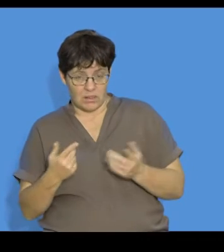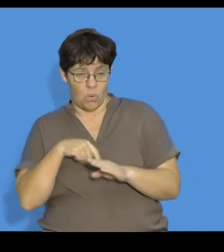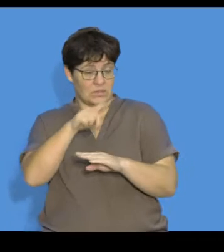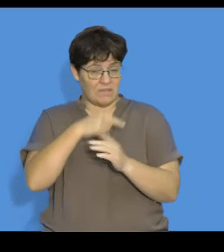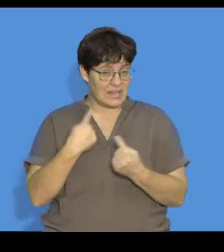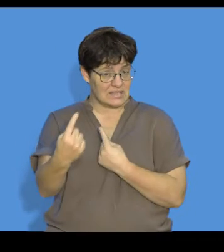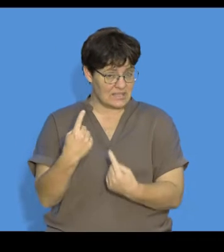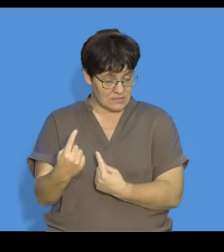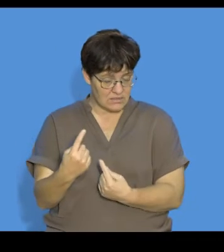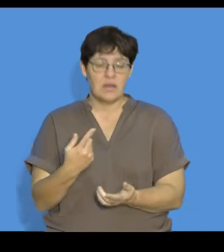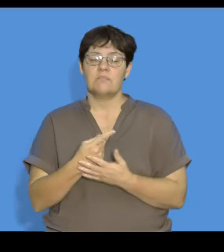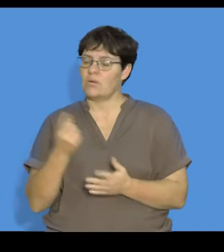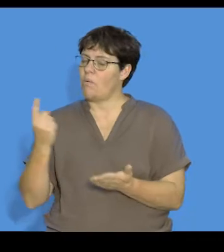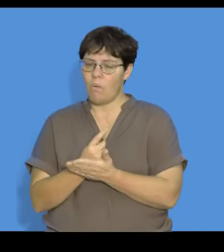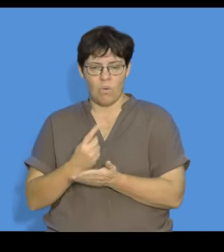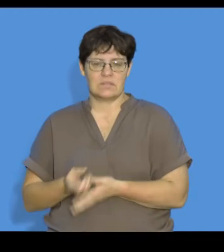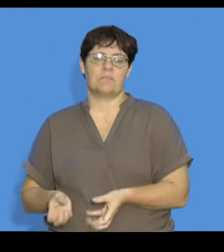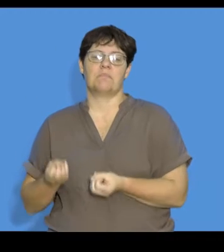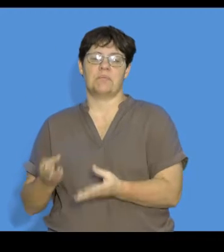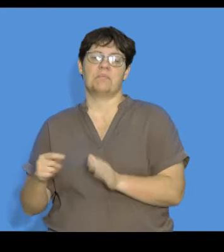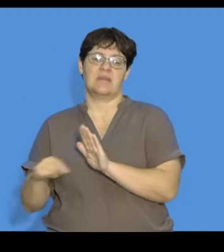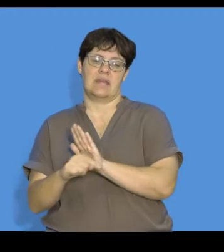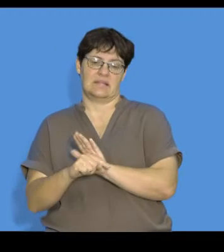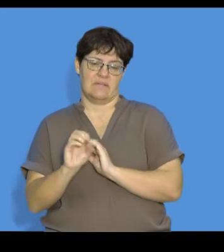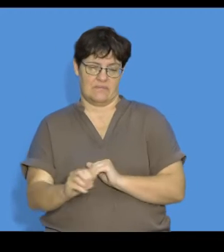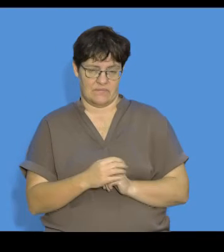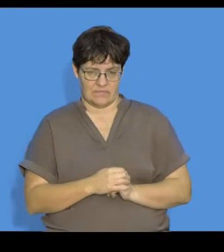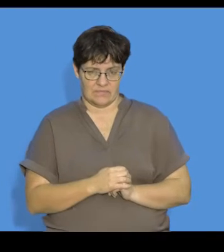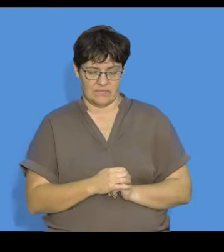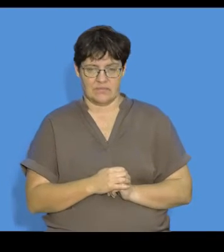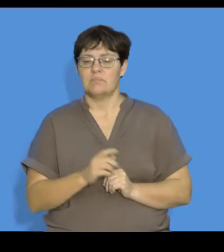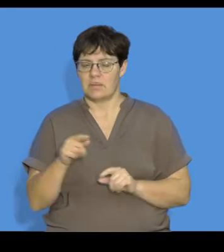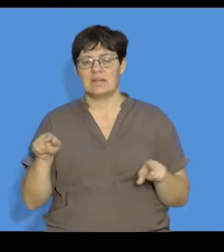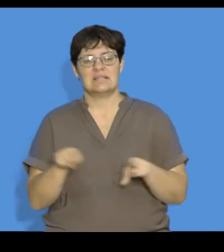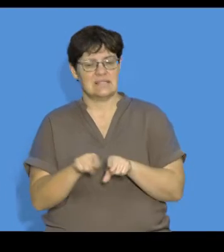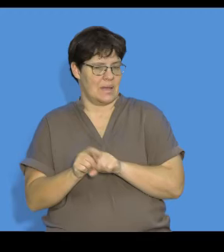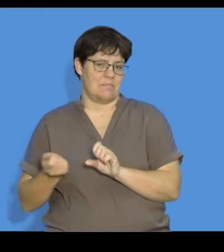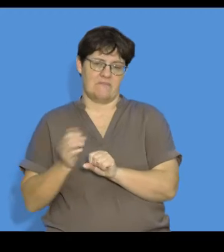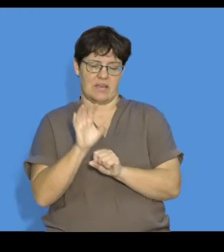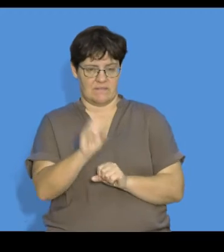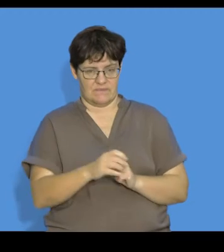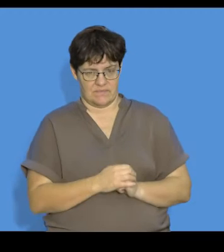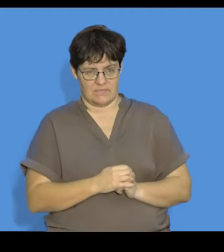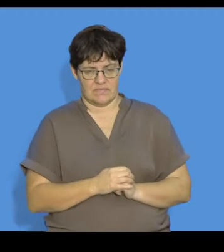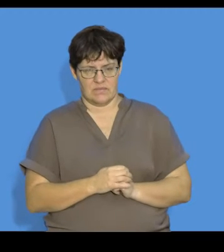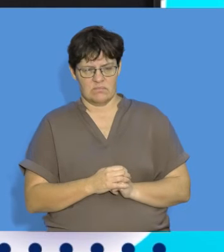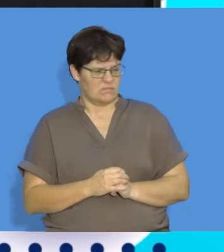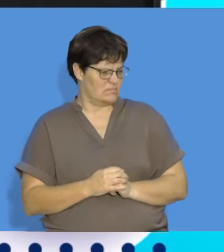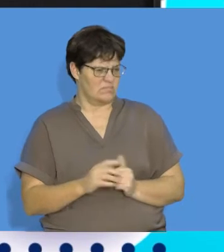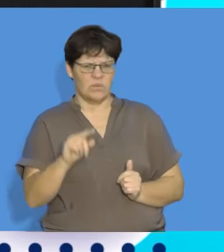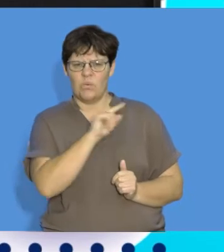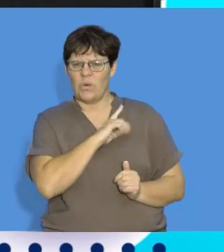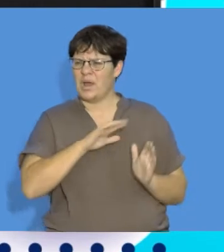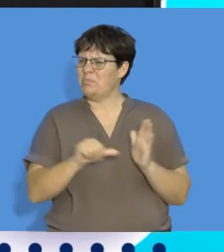it will definitely give you a negative, which has the same effect. Now, someone might ask, why is this important? It